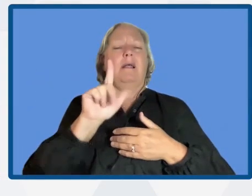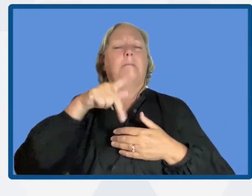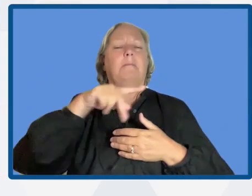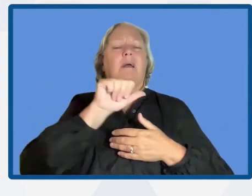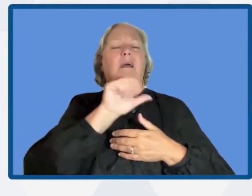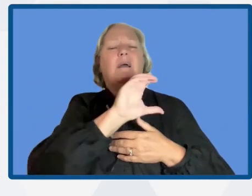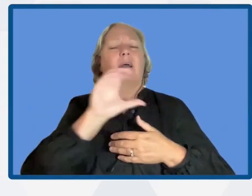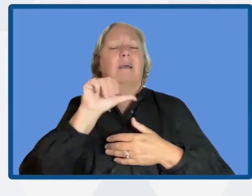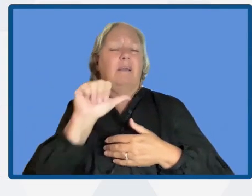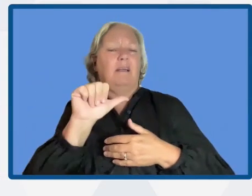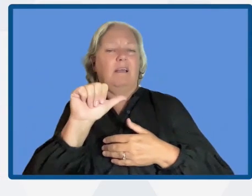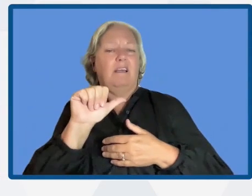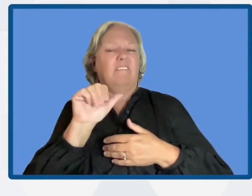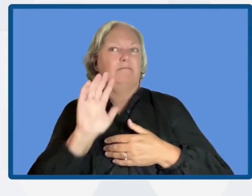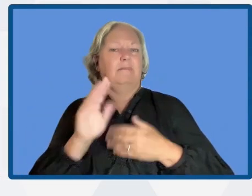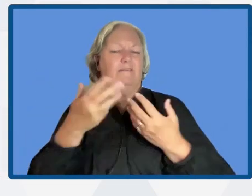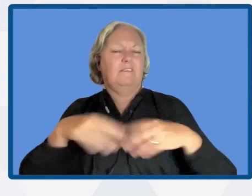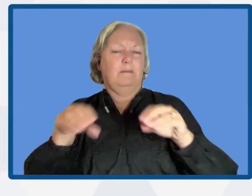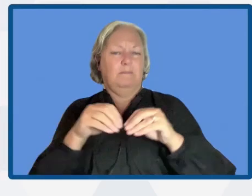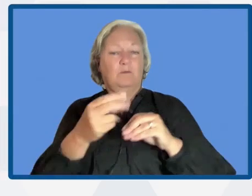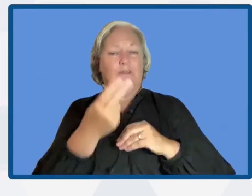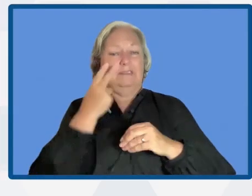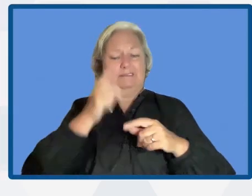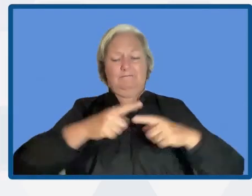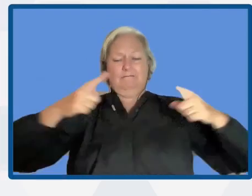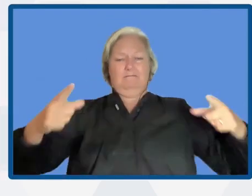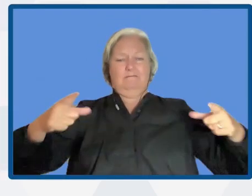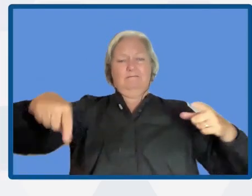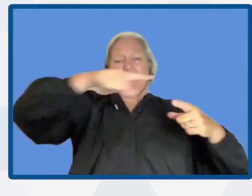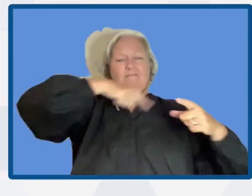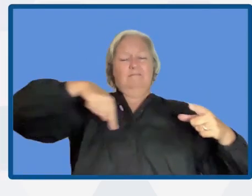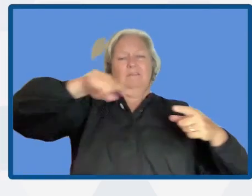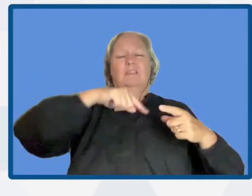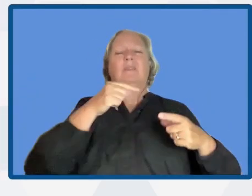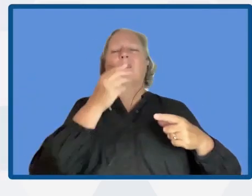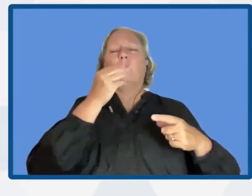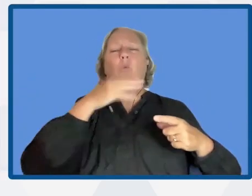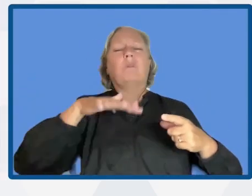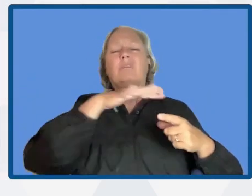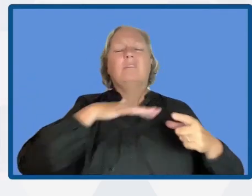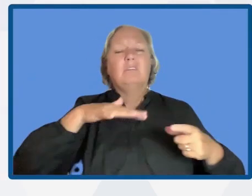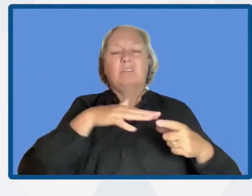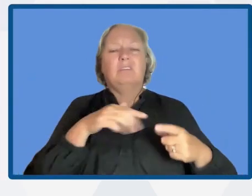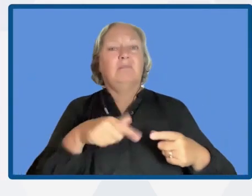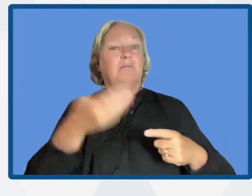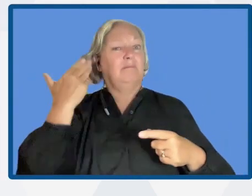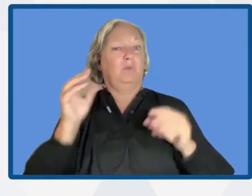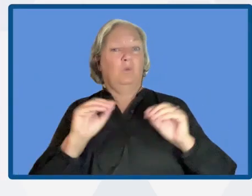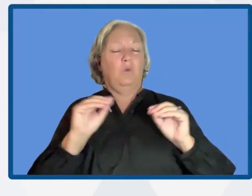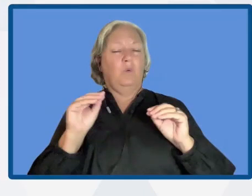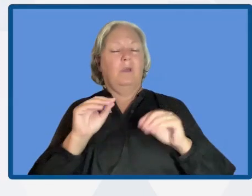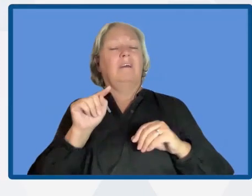So this is the lagoon. This lagoon didn't exist. It's a new glacier lagoon resulting from